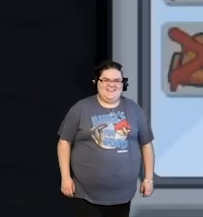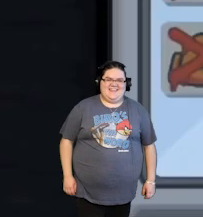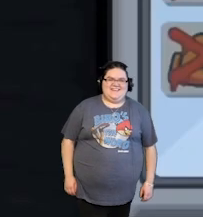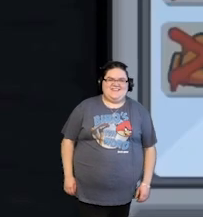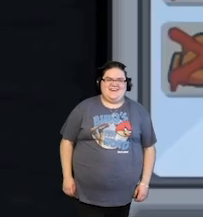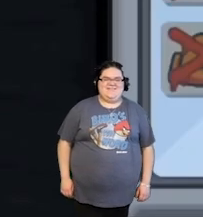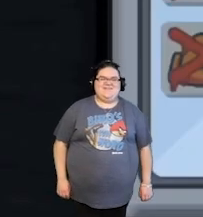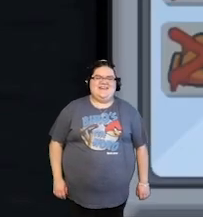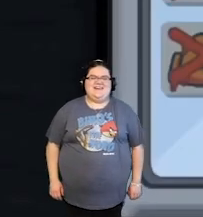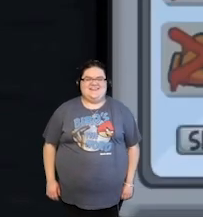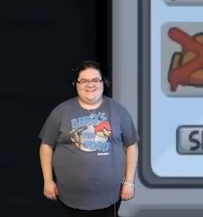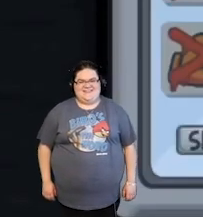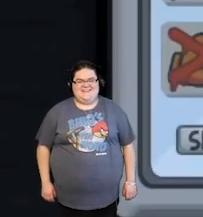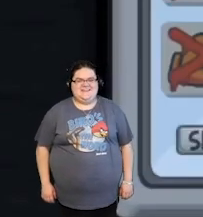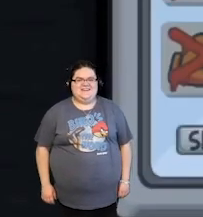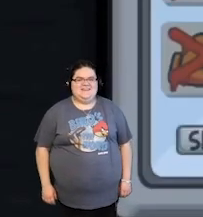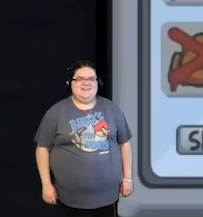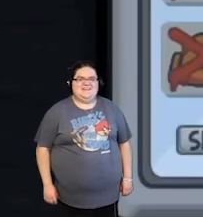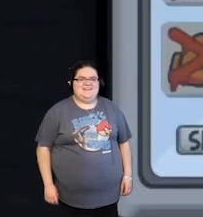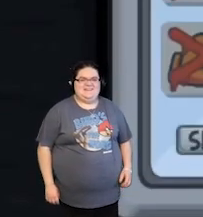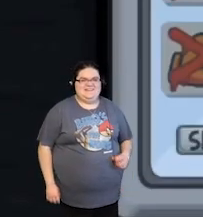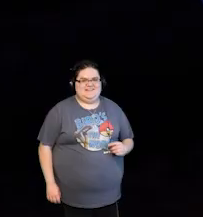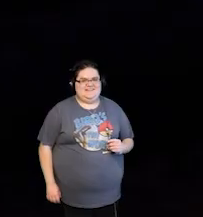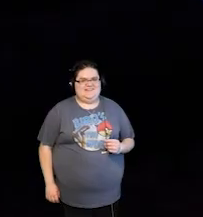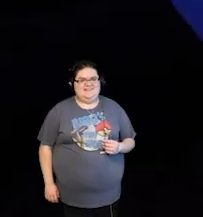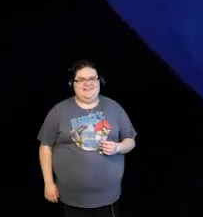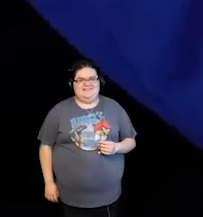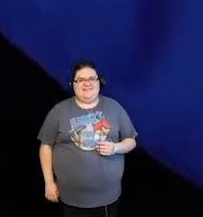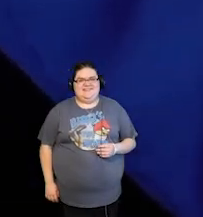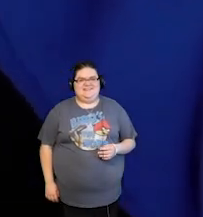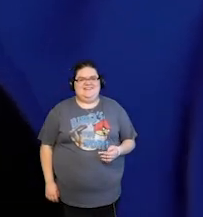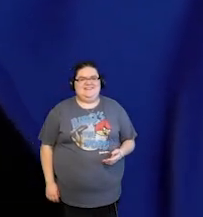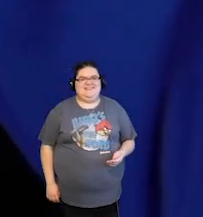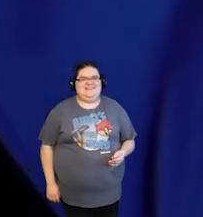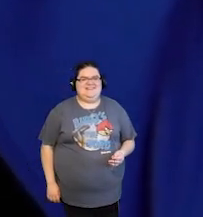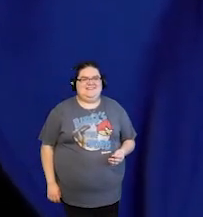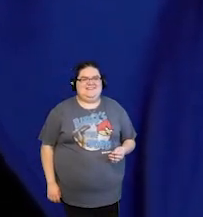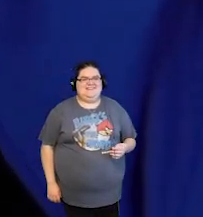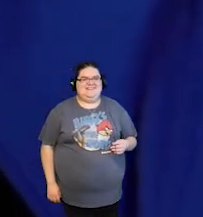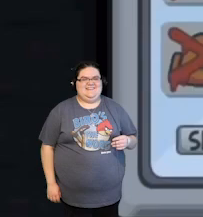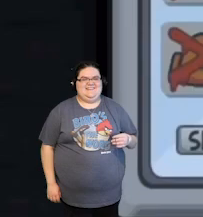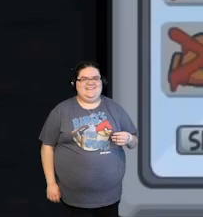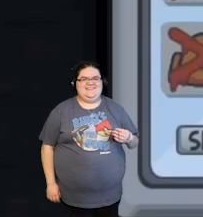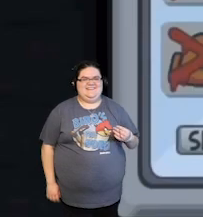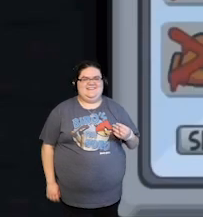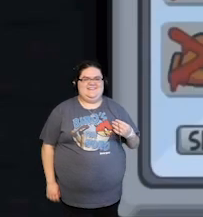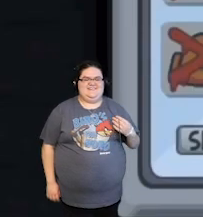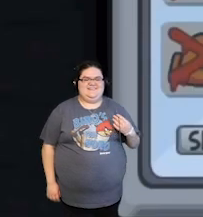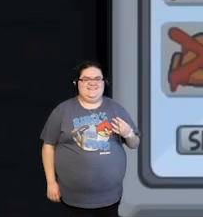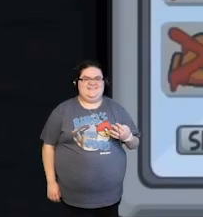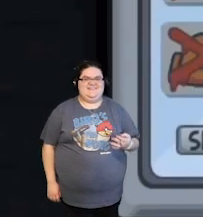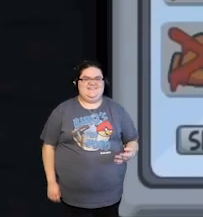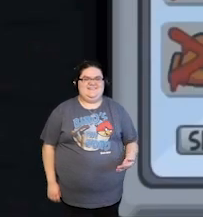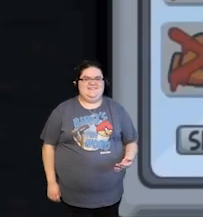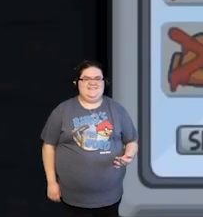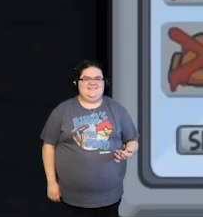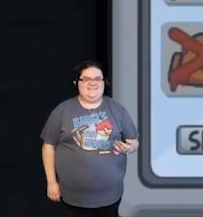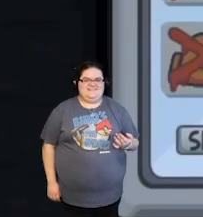Enough of me. Enough of me, Lockie. No, boys, trust me, you're throwing. No, you're throwing. No, it's probably Ethan because he said that